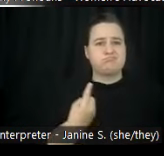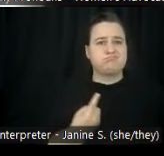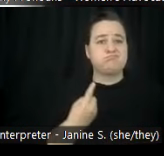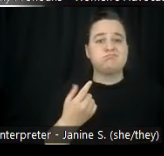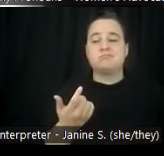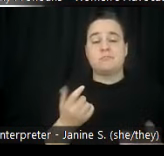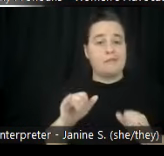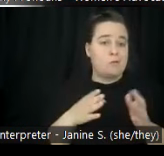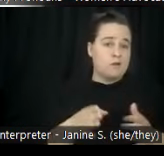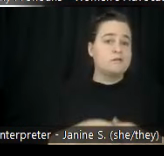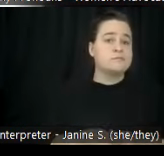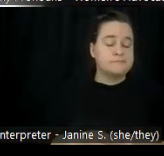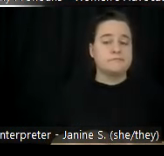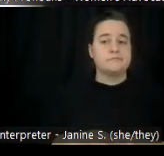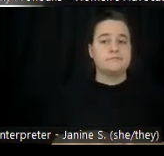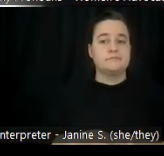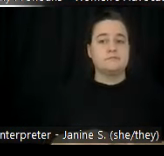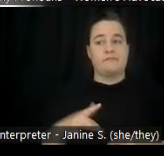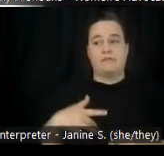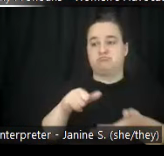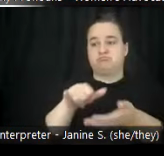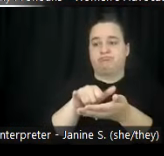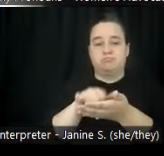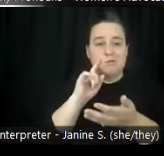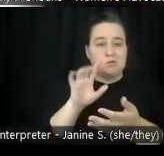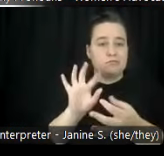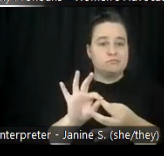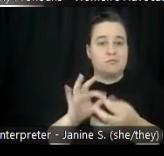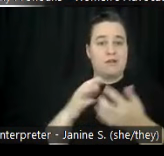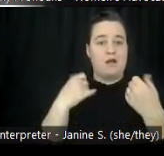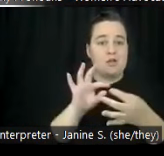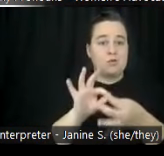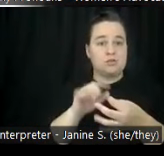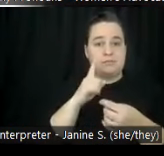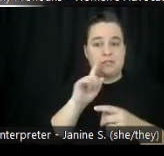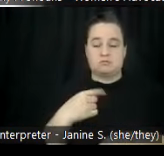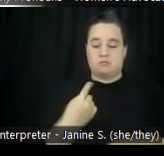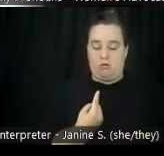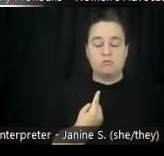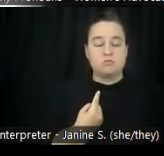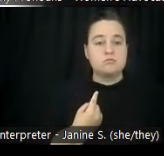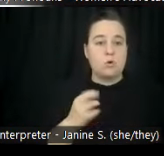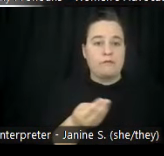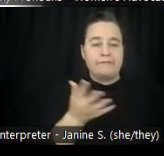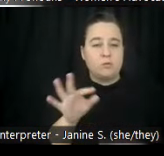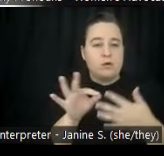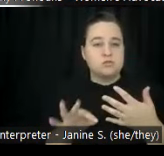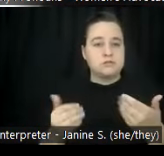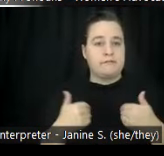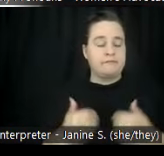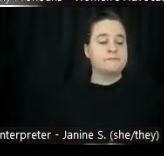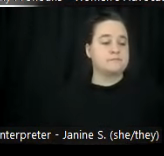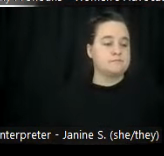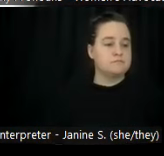way, and saying that it is possible to engage in healthy relationships outside of that person for sure. Other people are